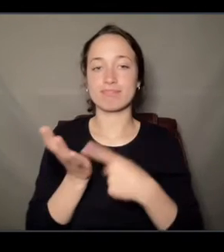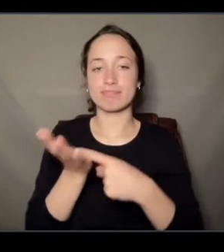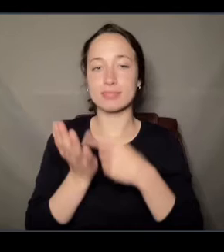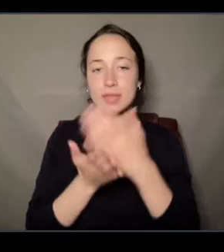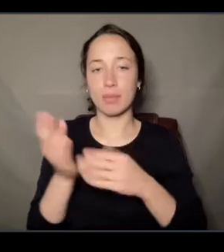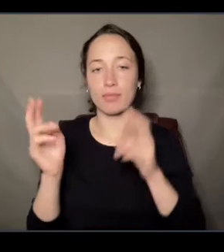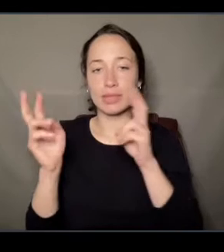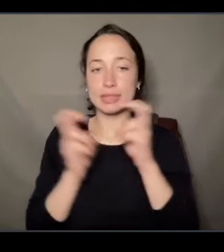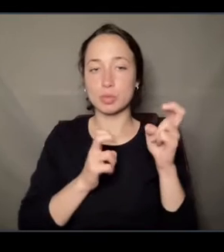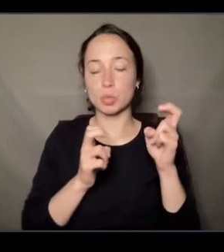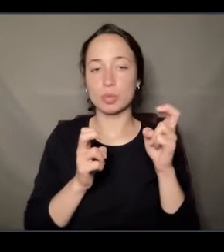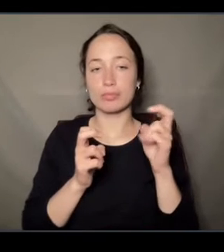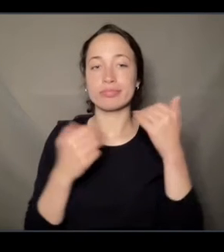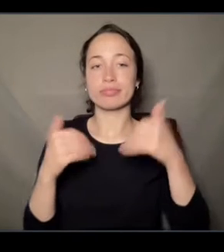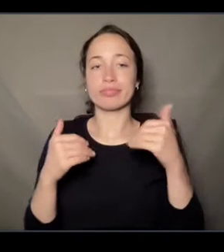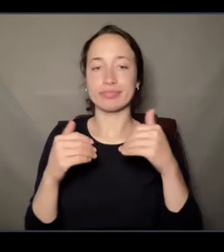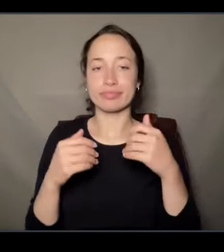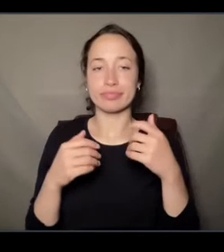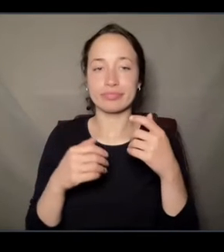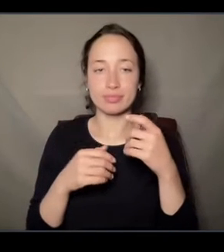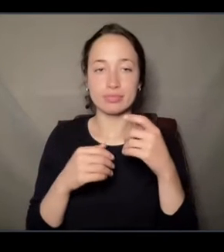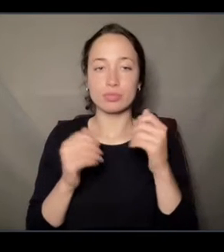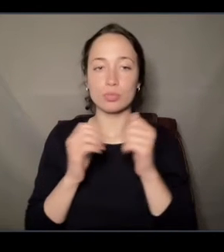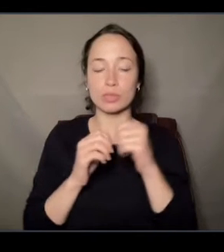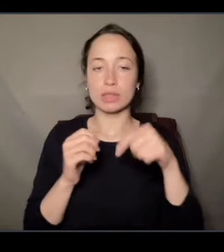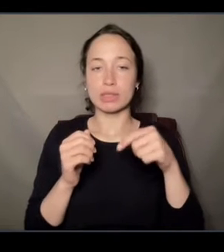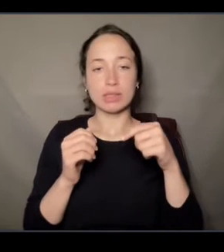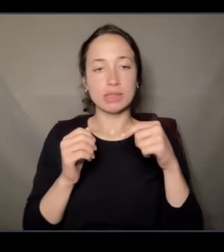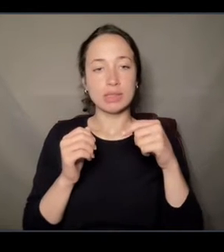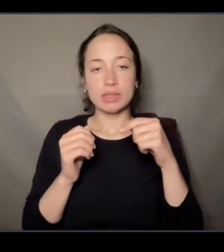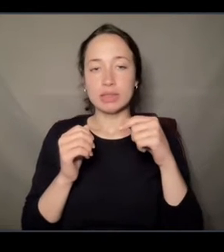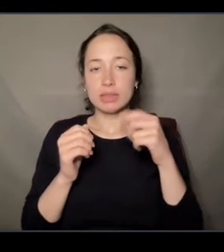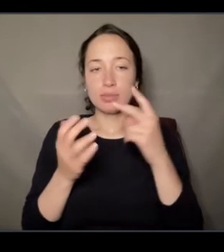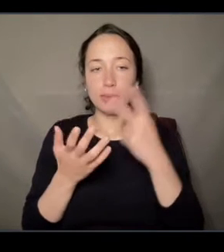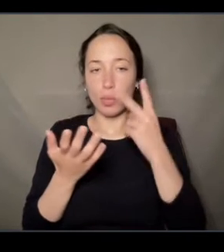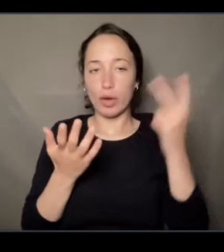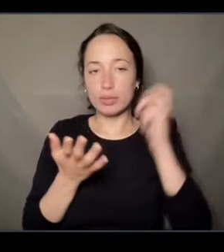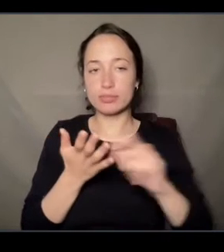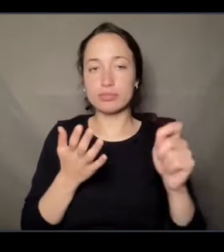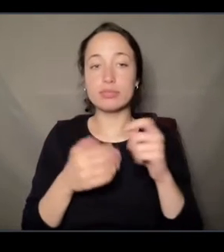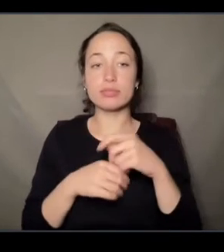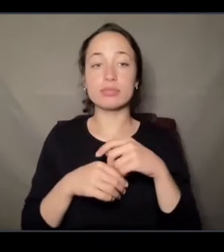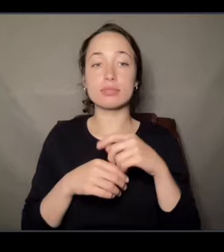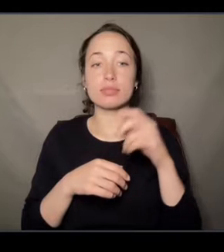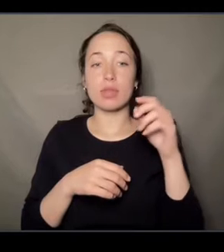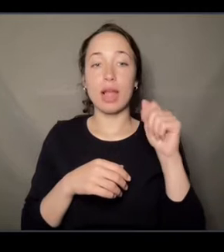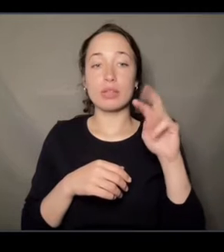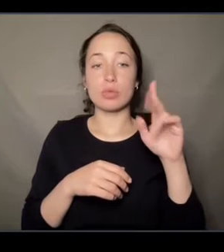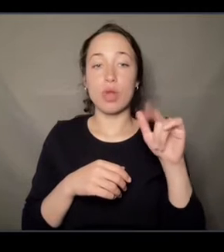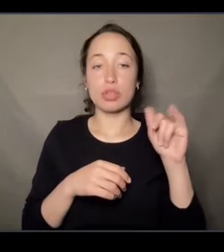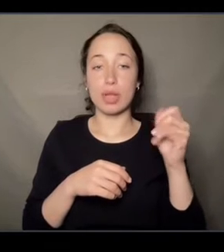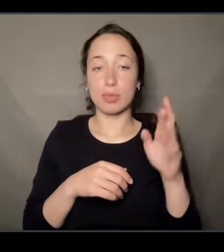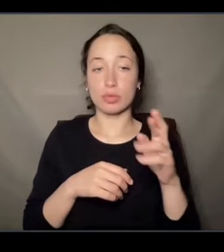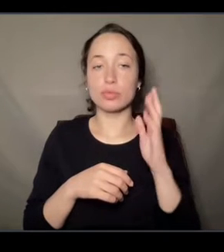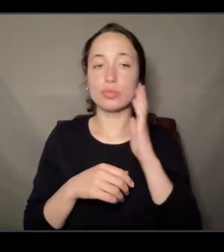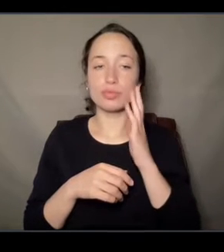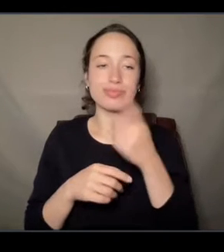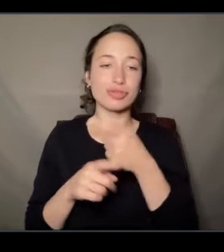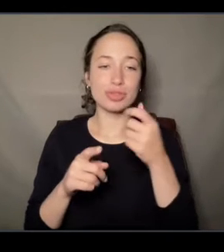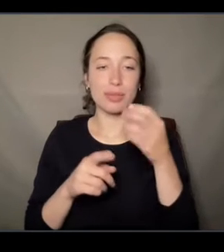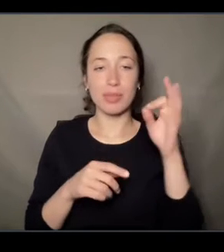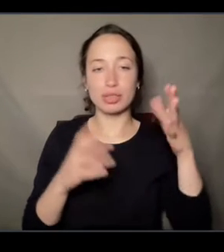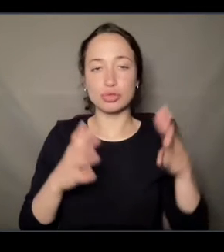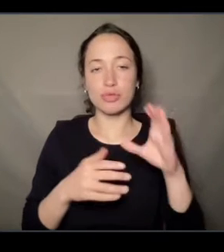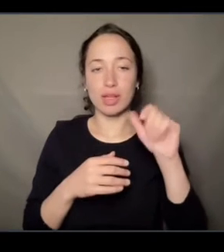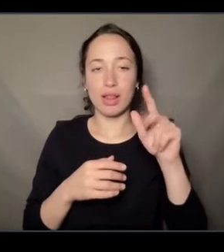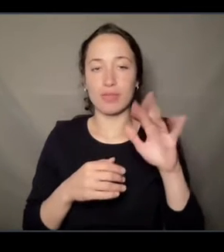the issues raised in this fantastic memoir with us is the Reverend Atula Jamir. She is the pastor of